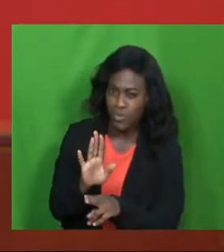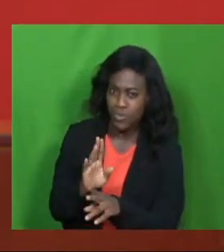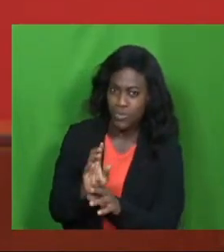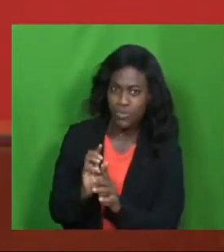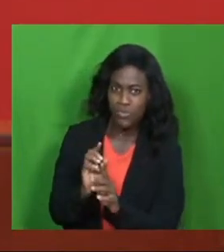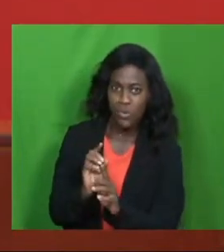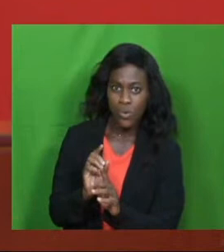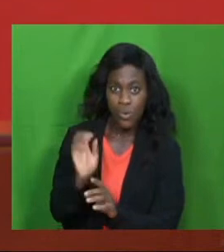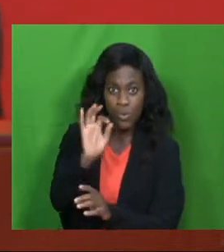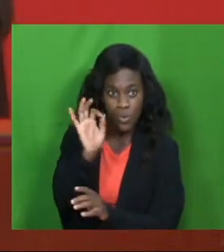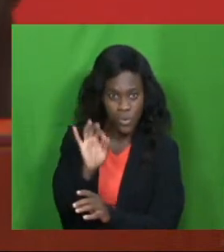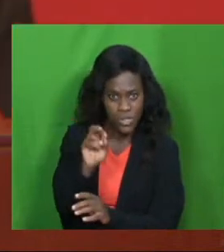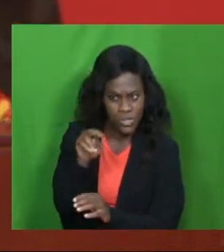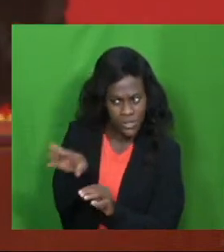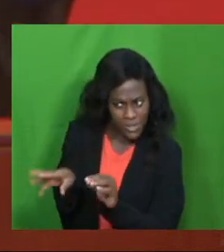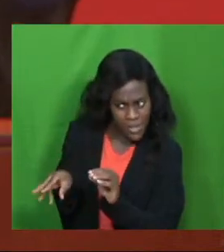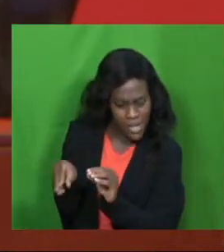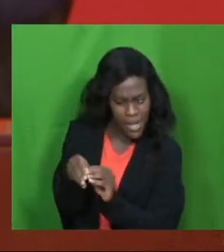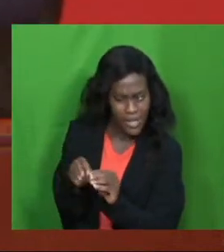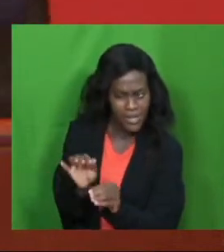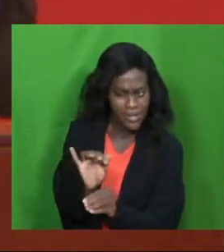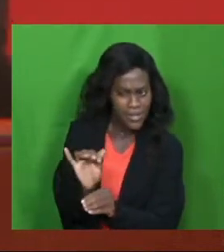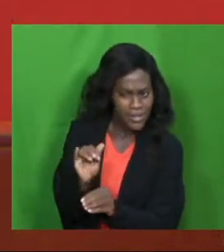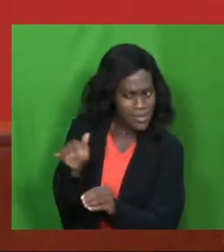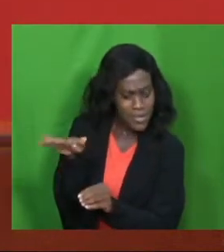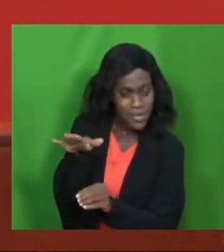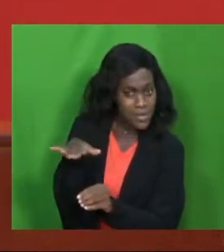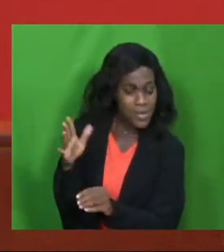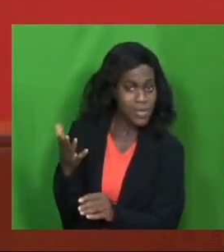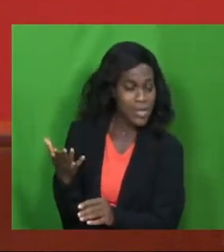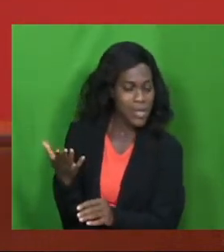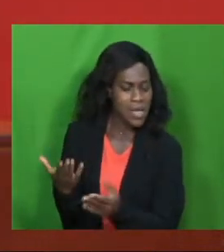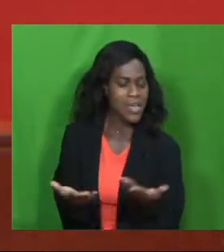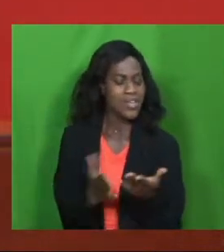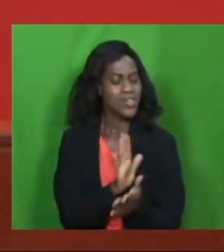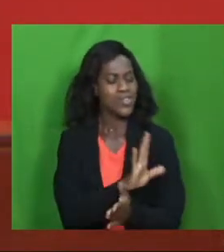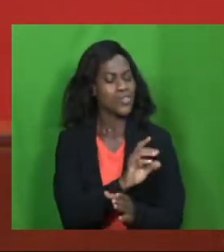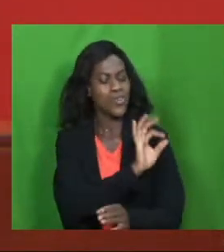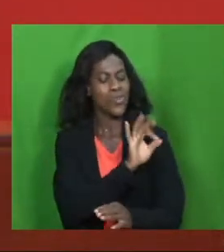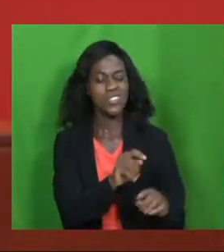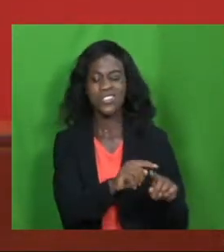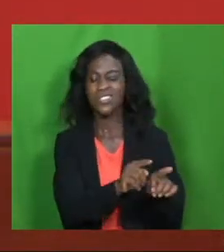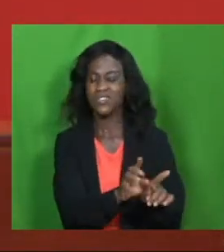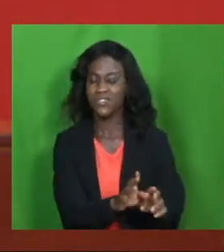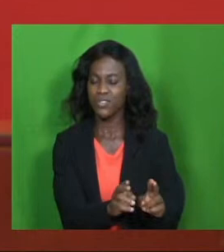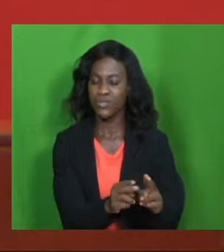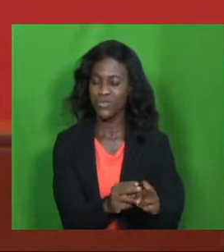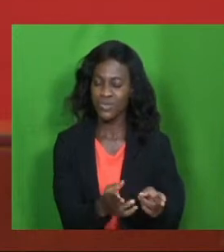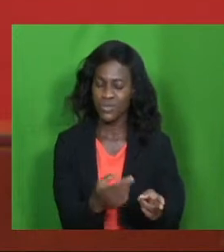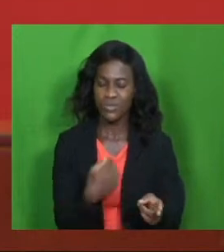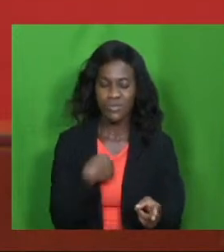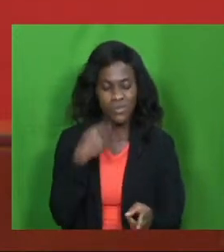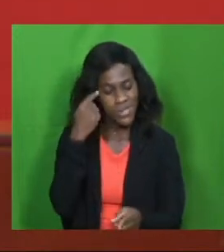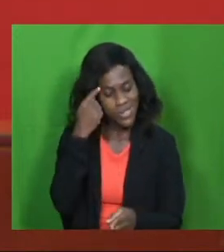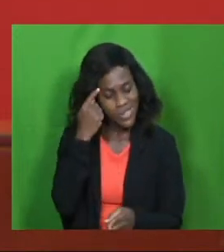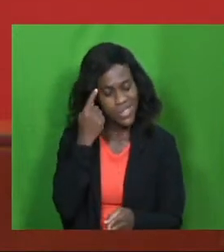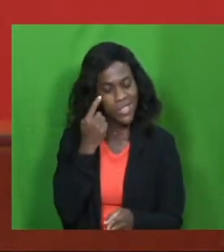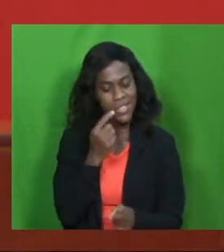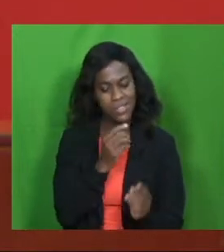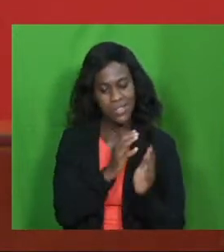answer. Yours is probably somewhere else, and I suggest that you file your own question.